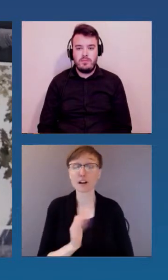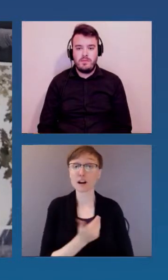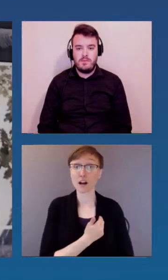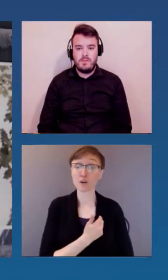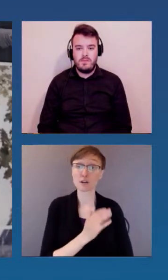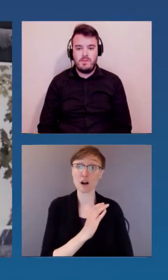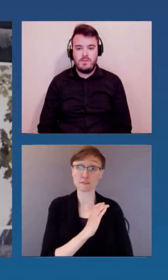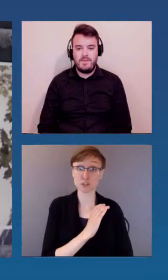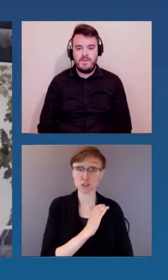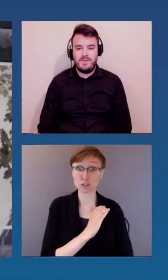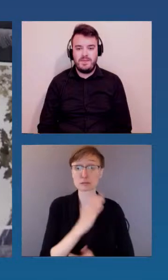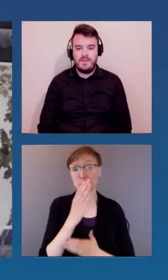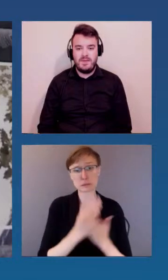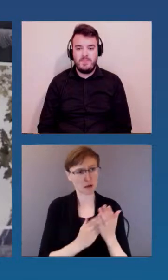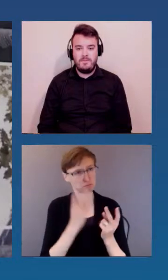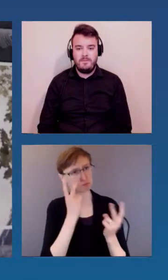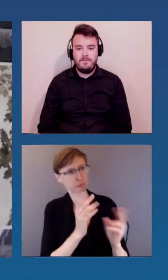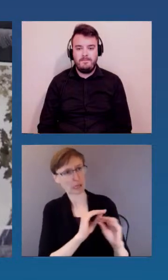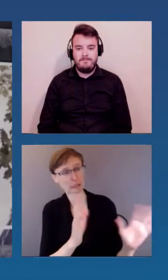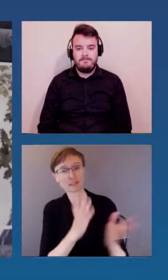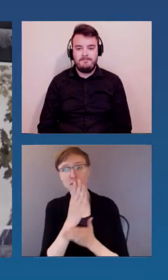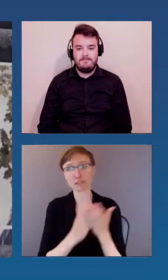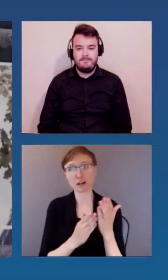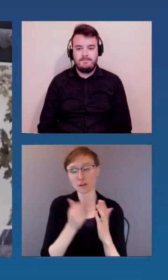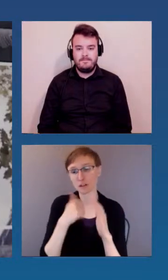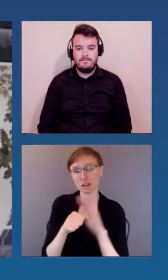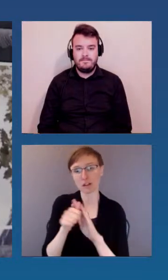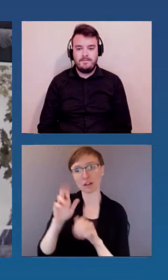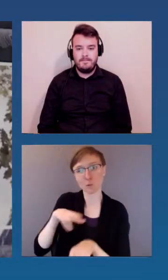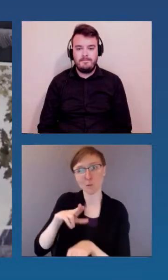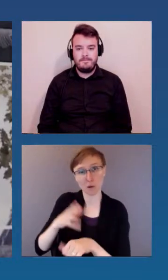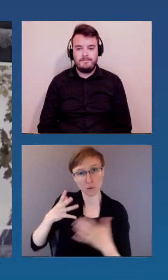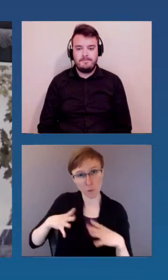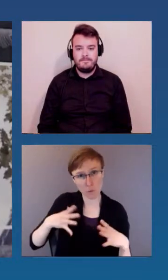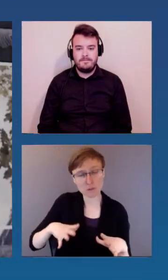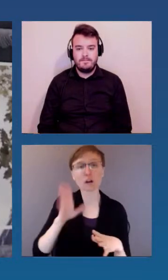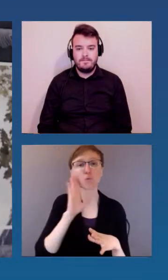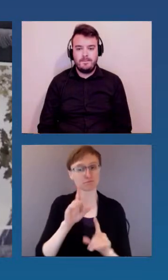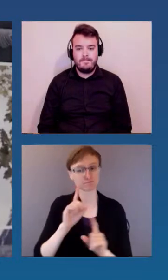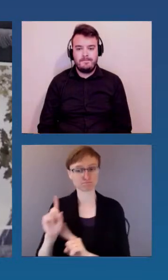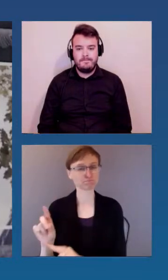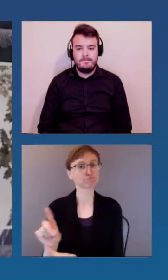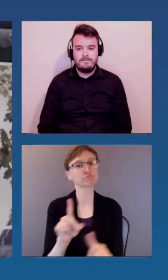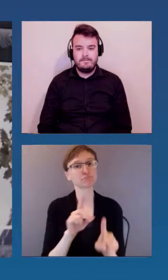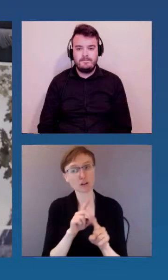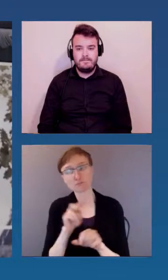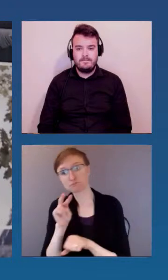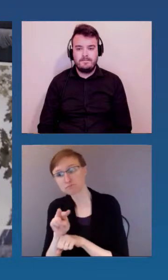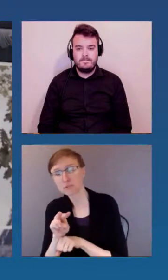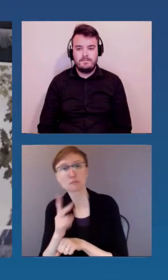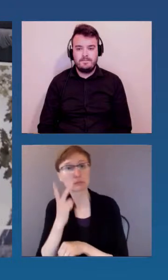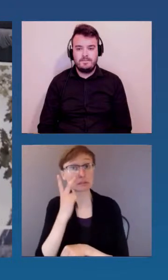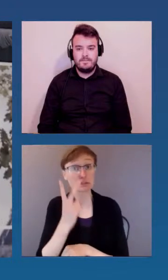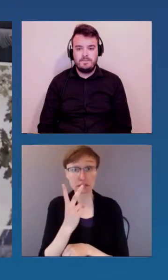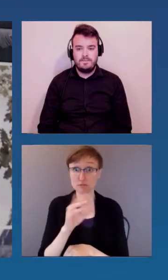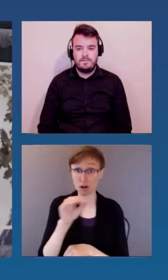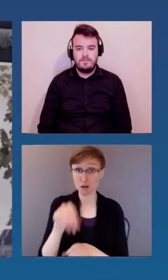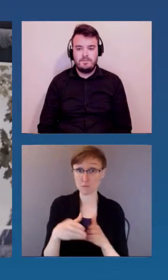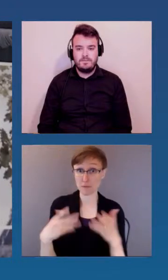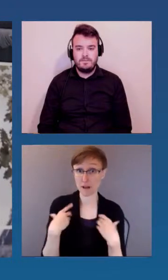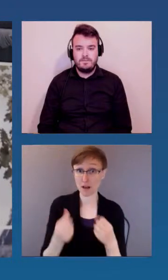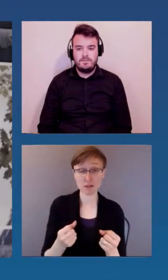seriously. It affects everyone, our police service members, our families, our youth